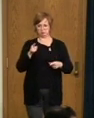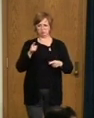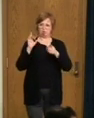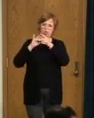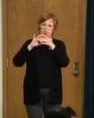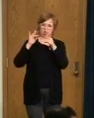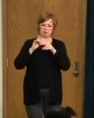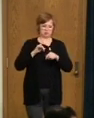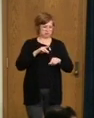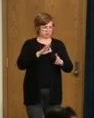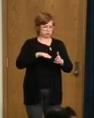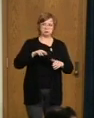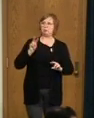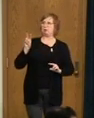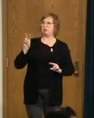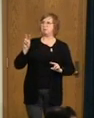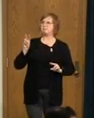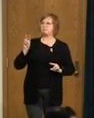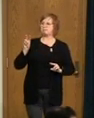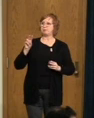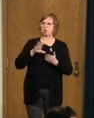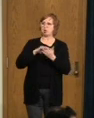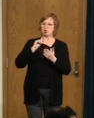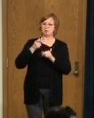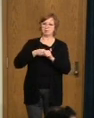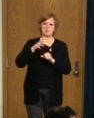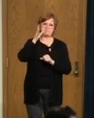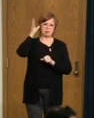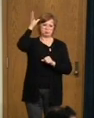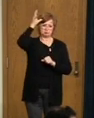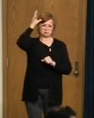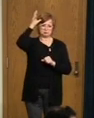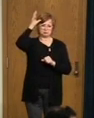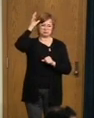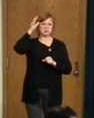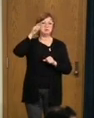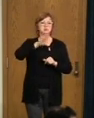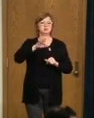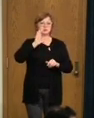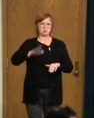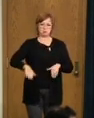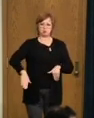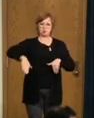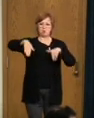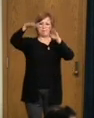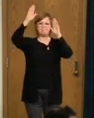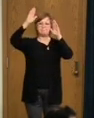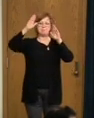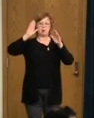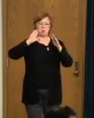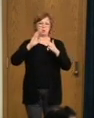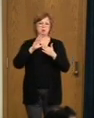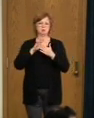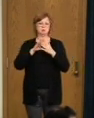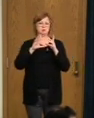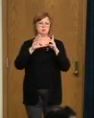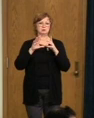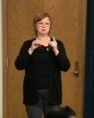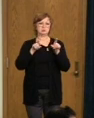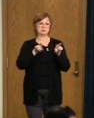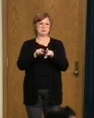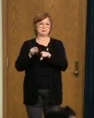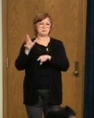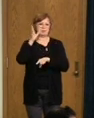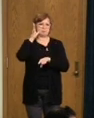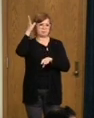then become in a situation where they will perpetuate these views. And also to see the impact they